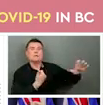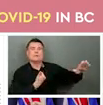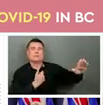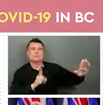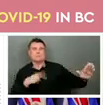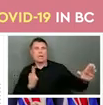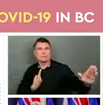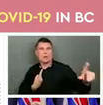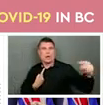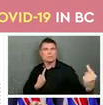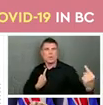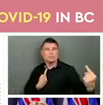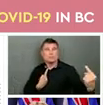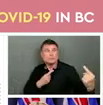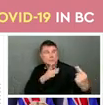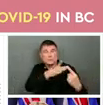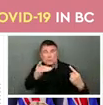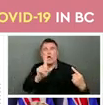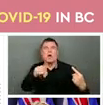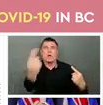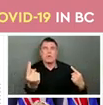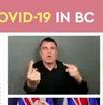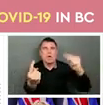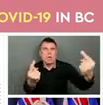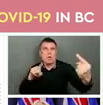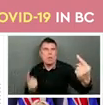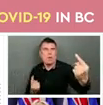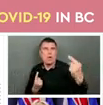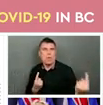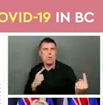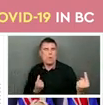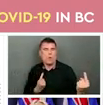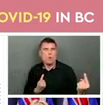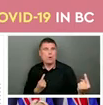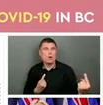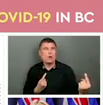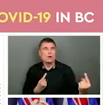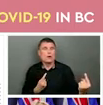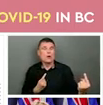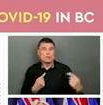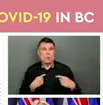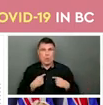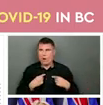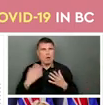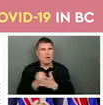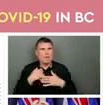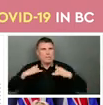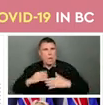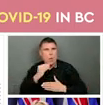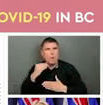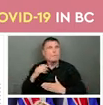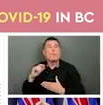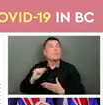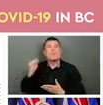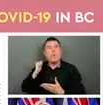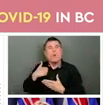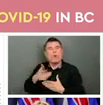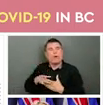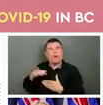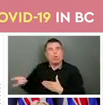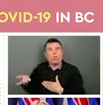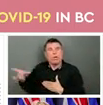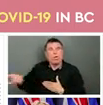And if we look at the modeling that shows the potential that could happen as we continue to increase our